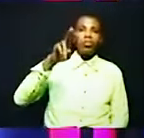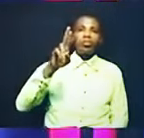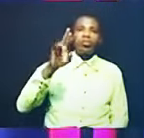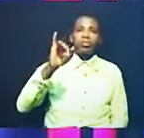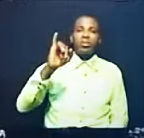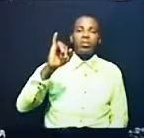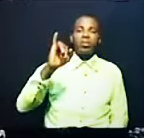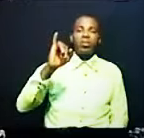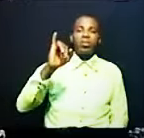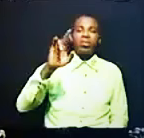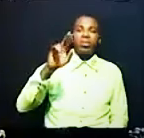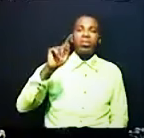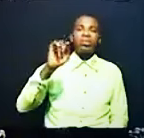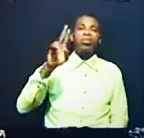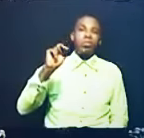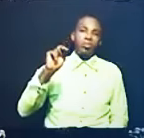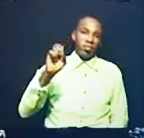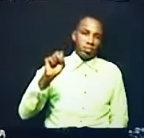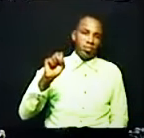also a